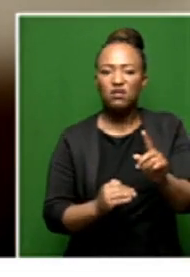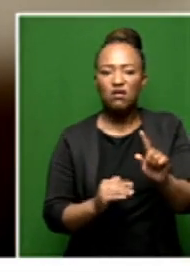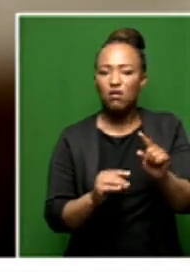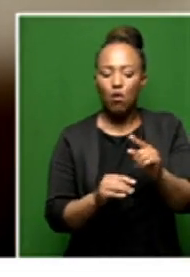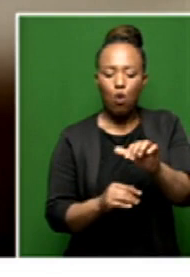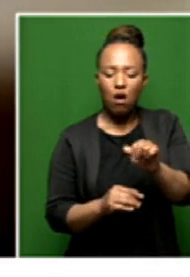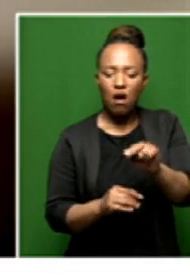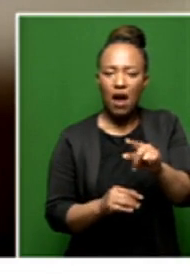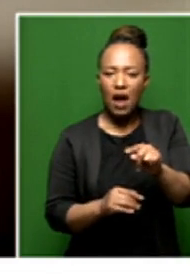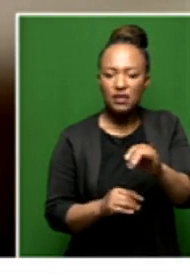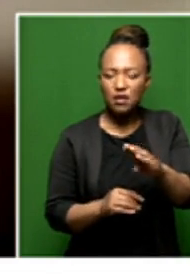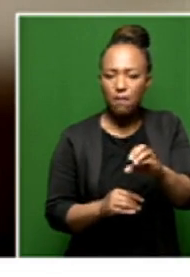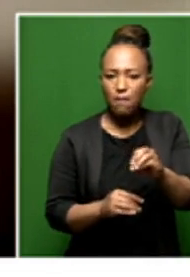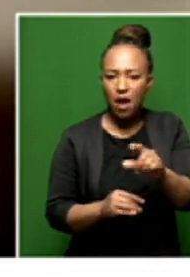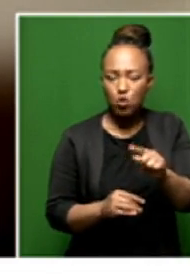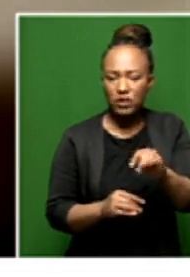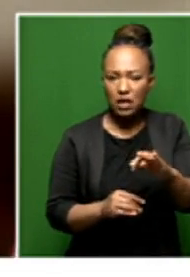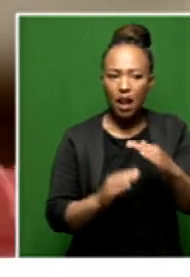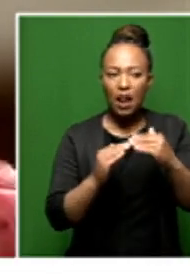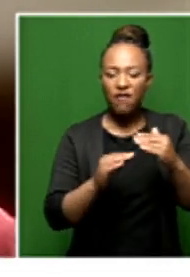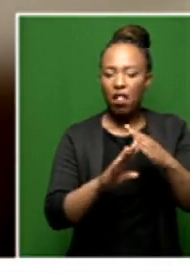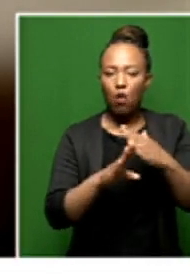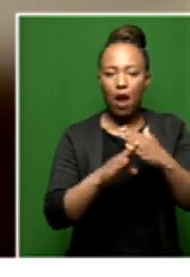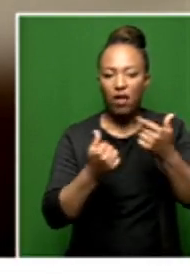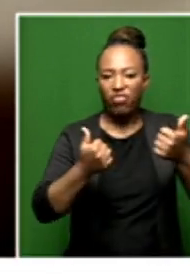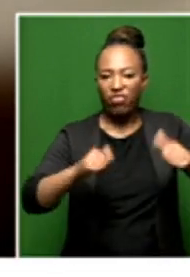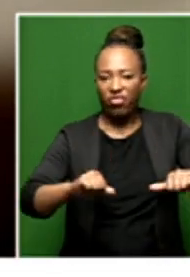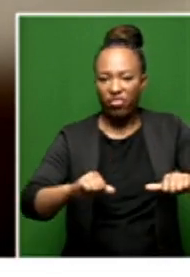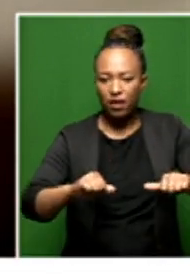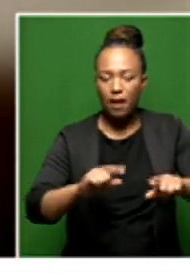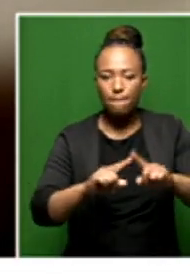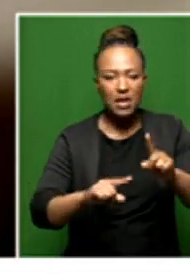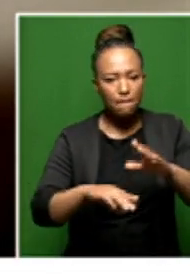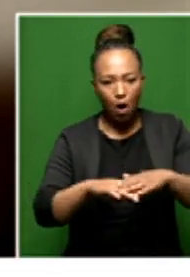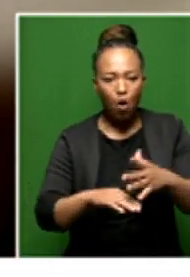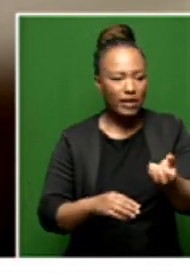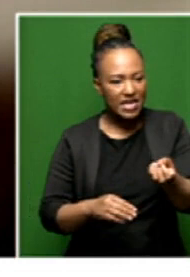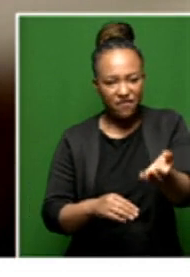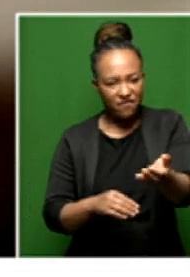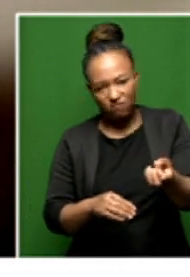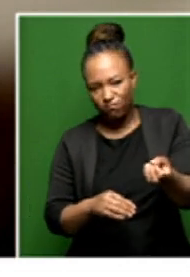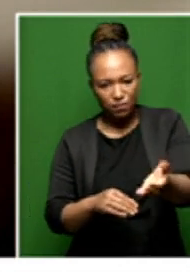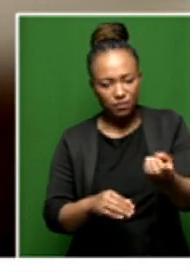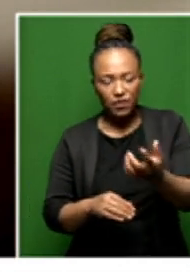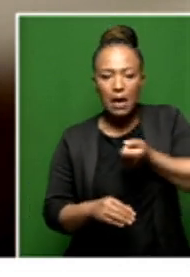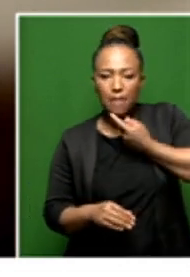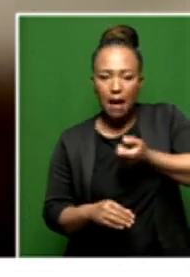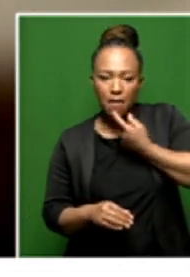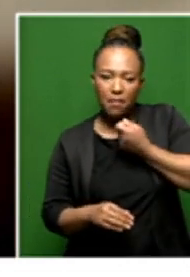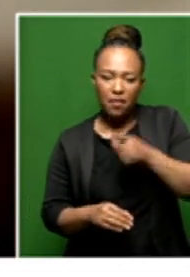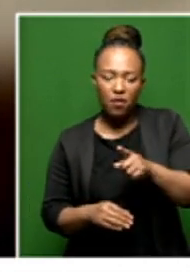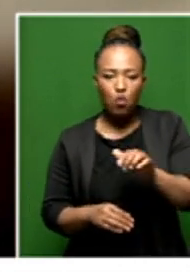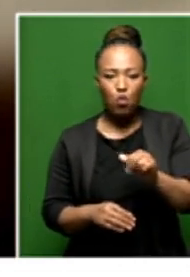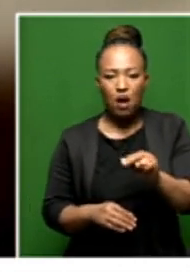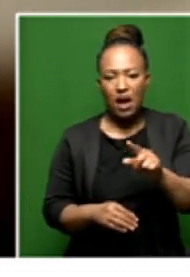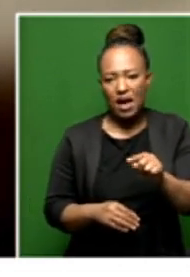which exactly infection they're dealing with. They have to throw a lot of antibiotics at the patients when they're